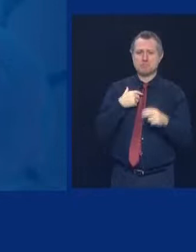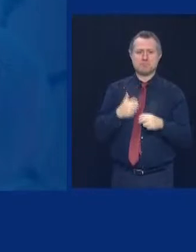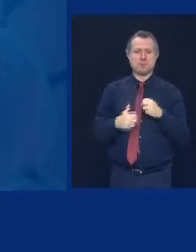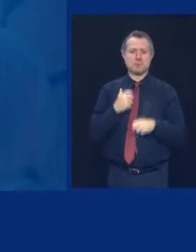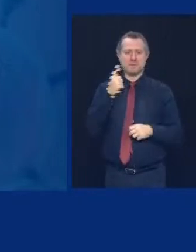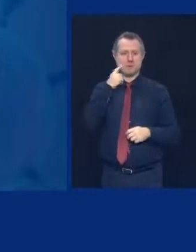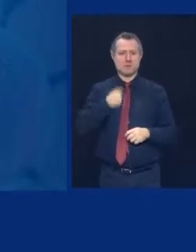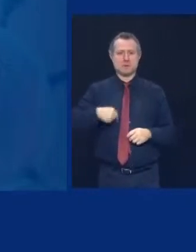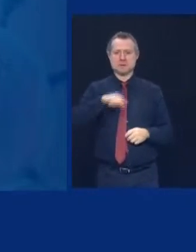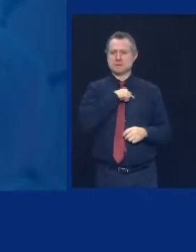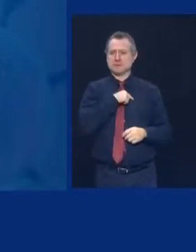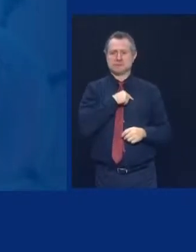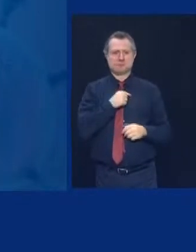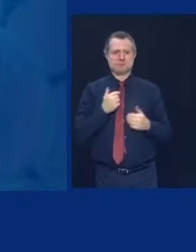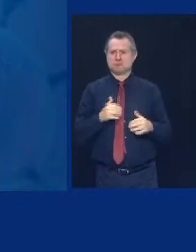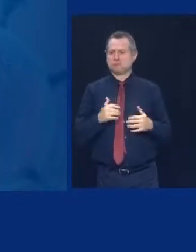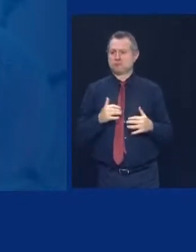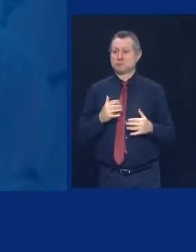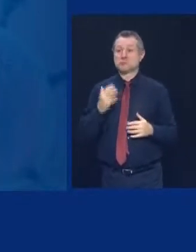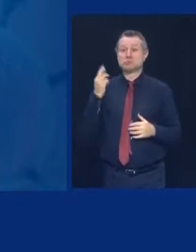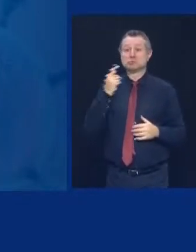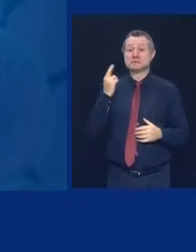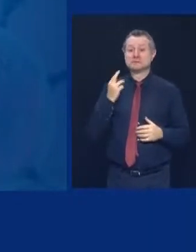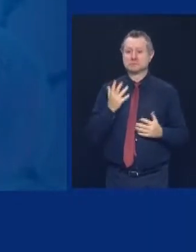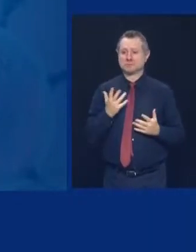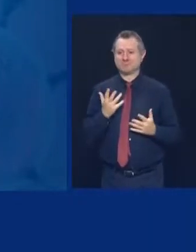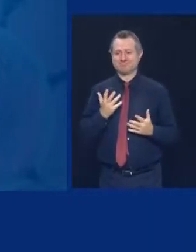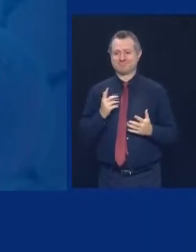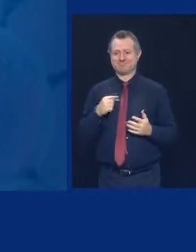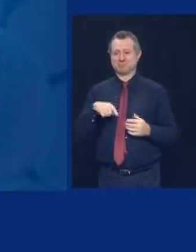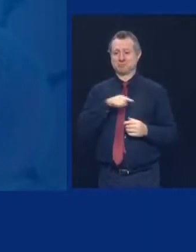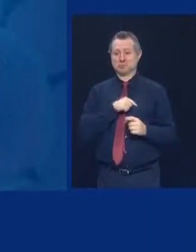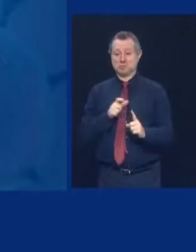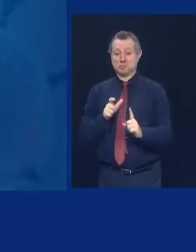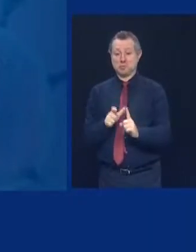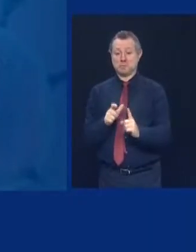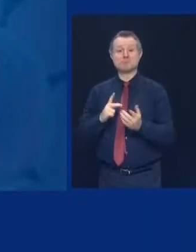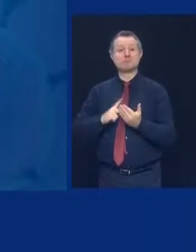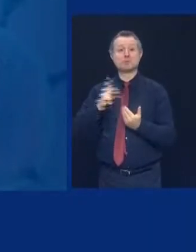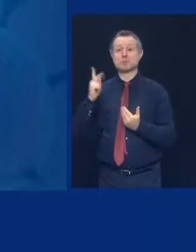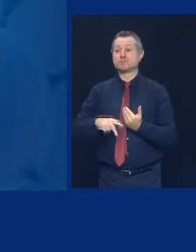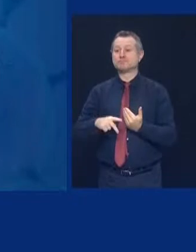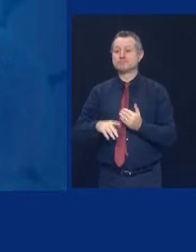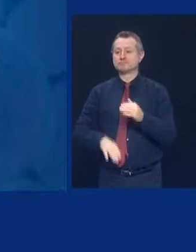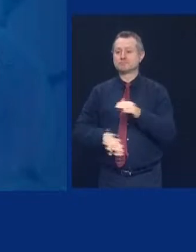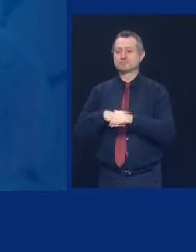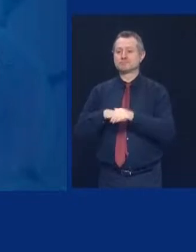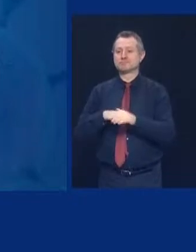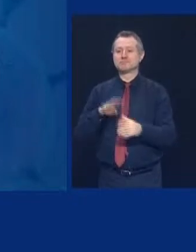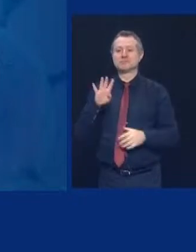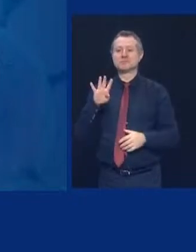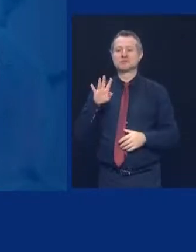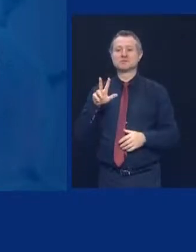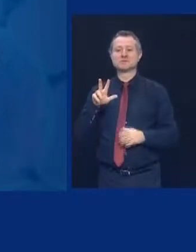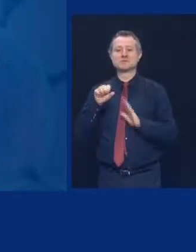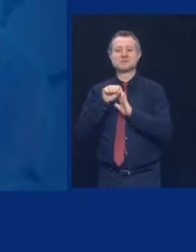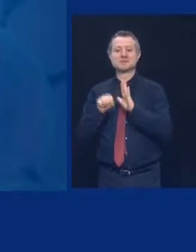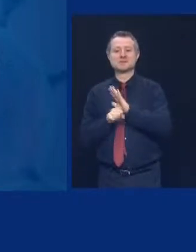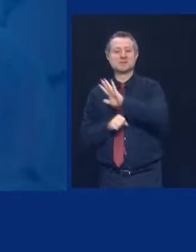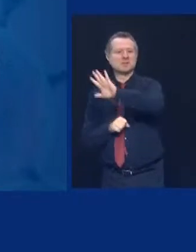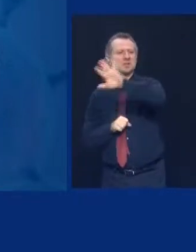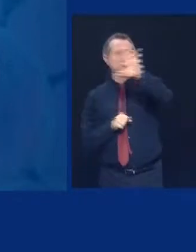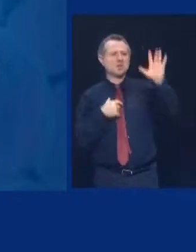First, it's a problem with our quarantine program because we're now up to 43 states that are